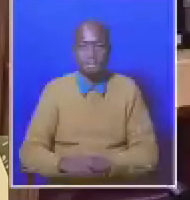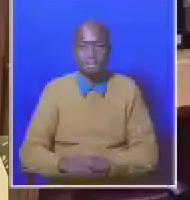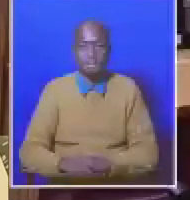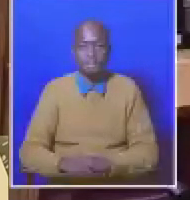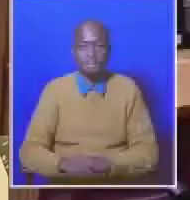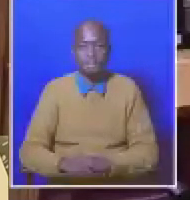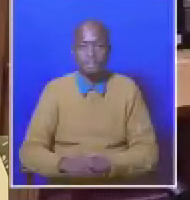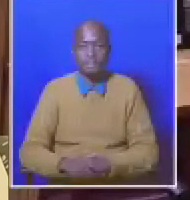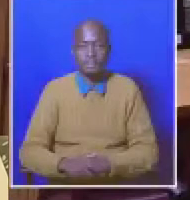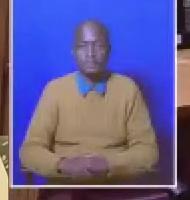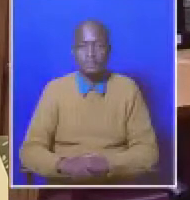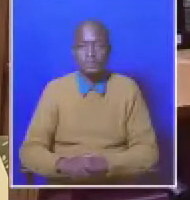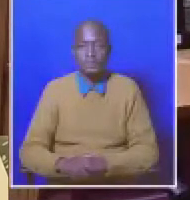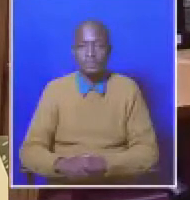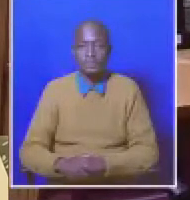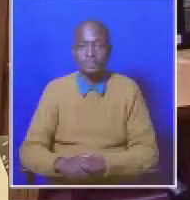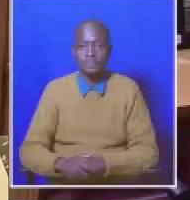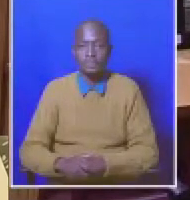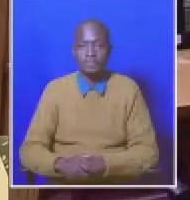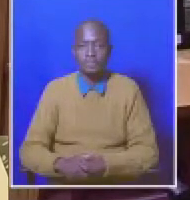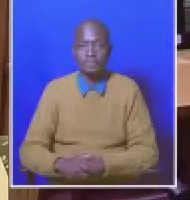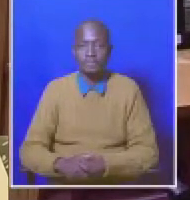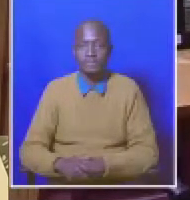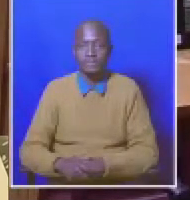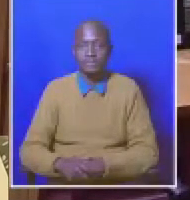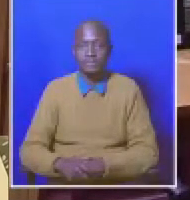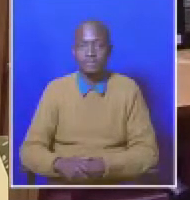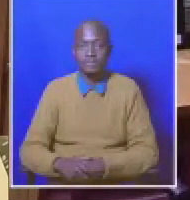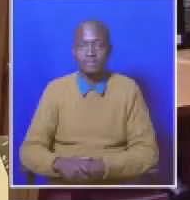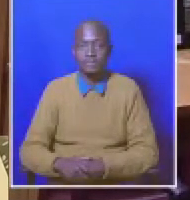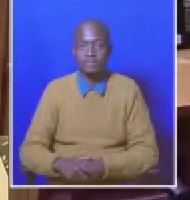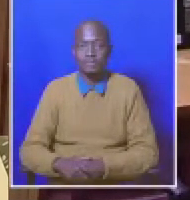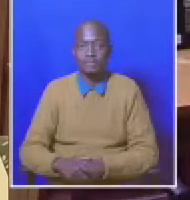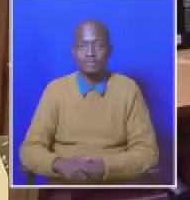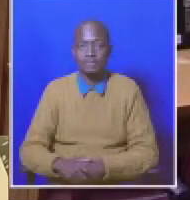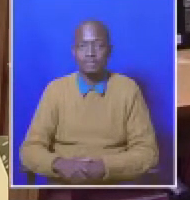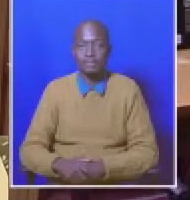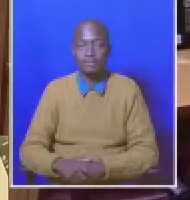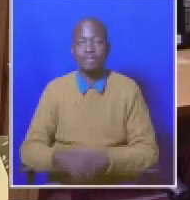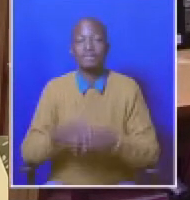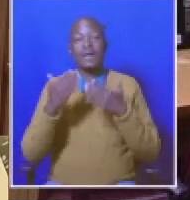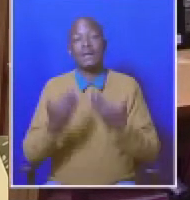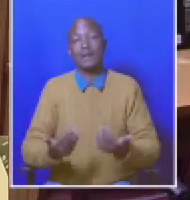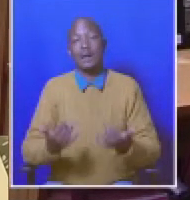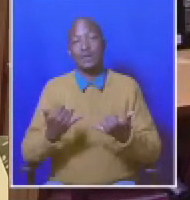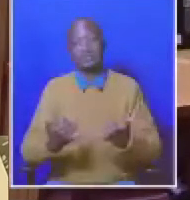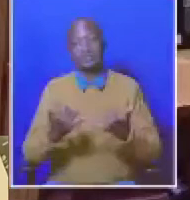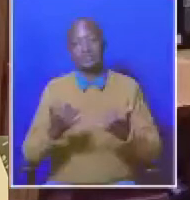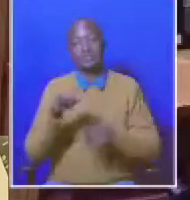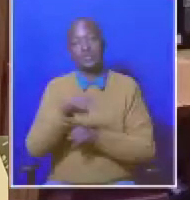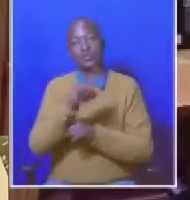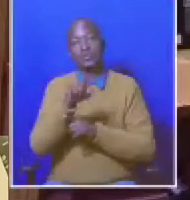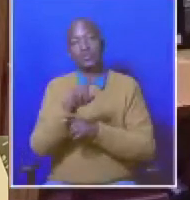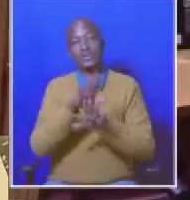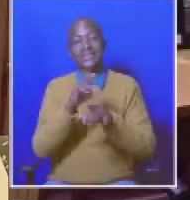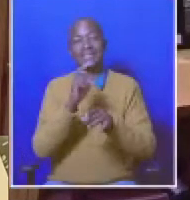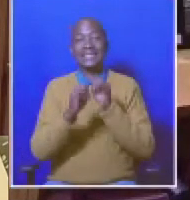Thank you very much, Deputy President. Honorable members, we'll now proceed to question number